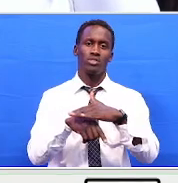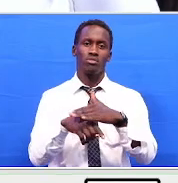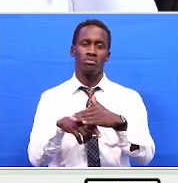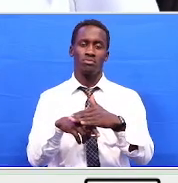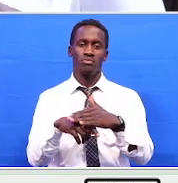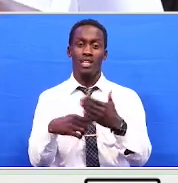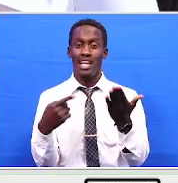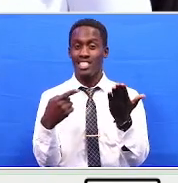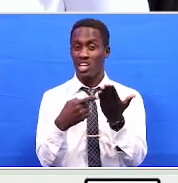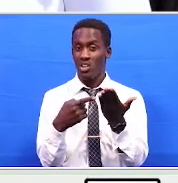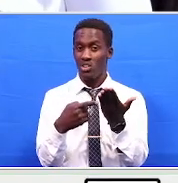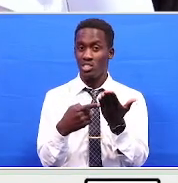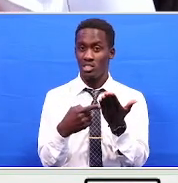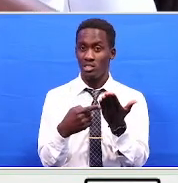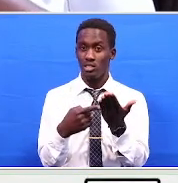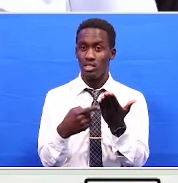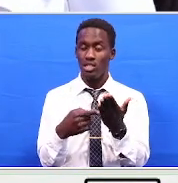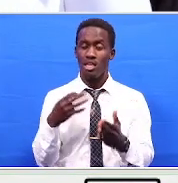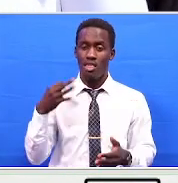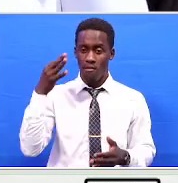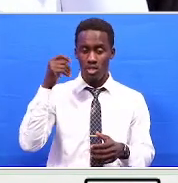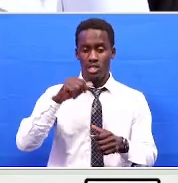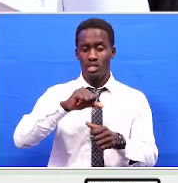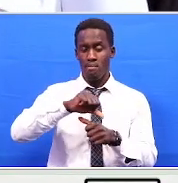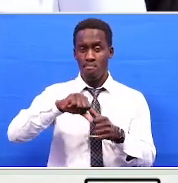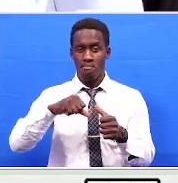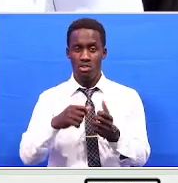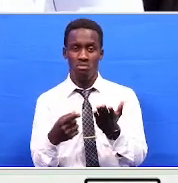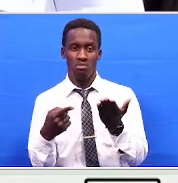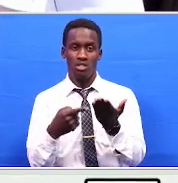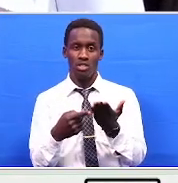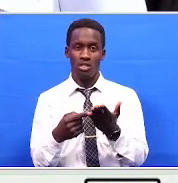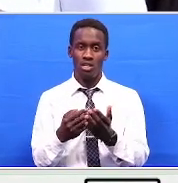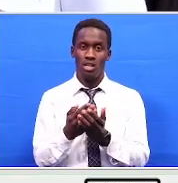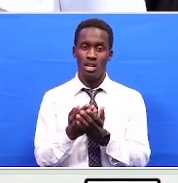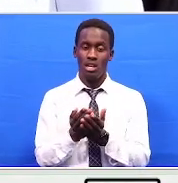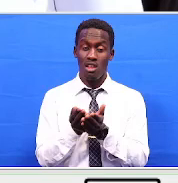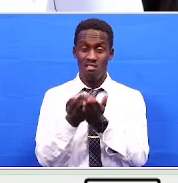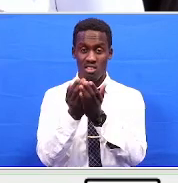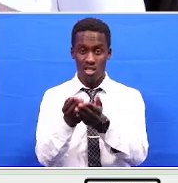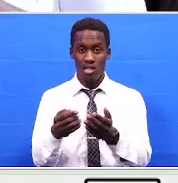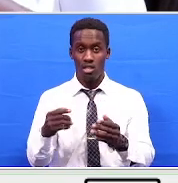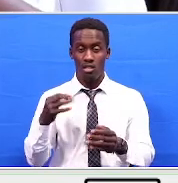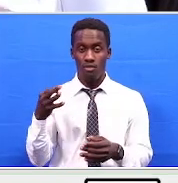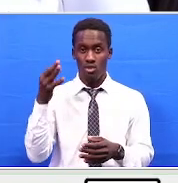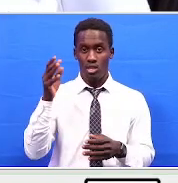automation, because now we are, you know, the theme is saying navigating the future will